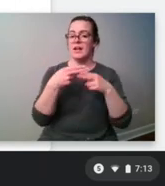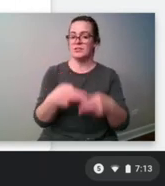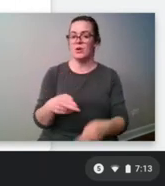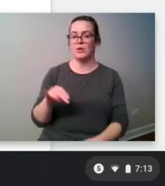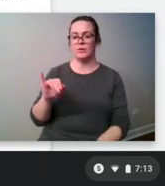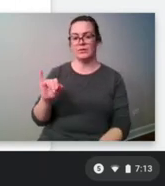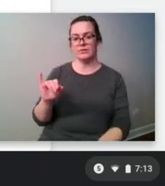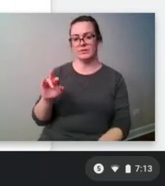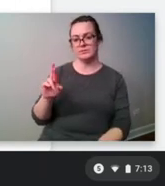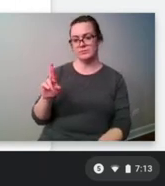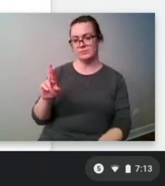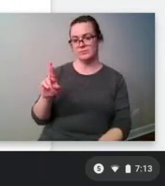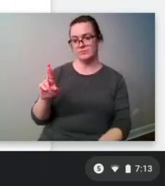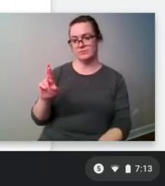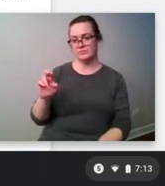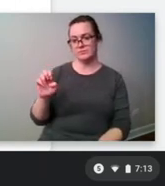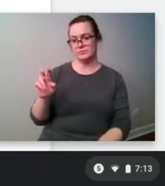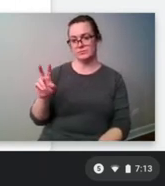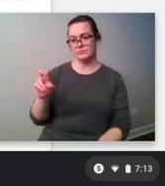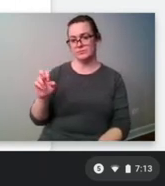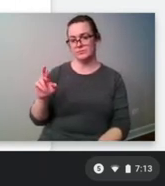And that's called